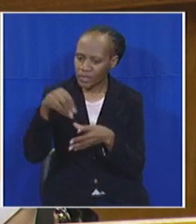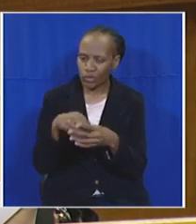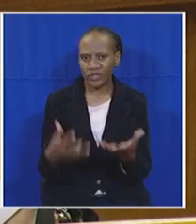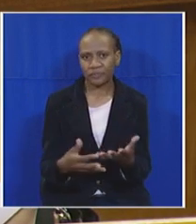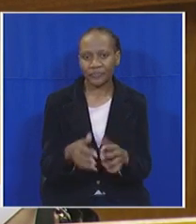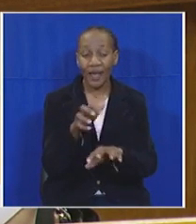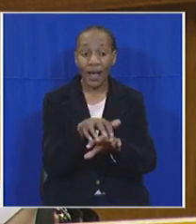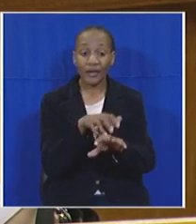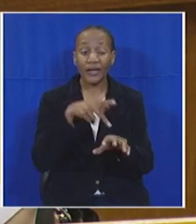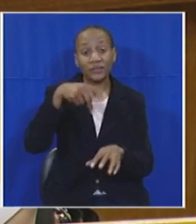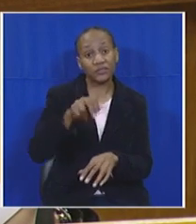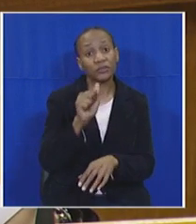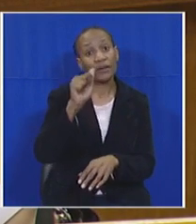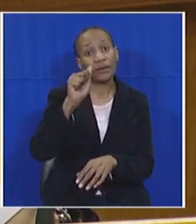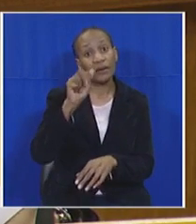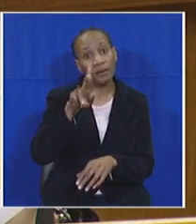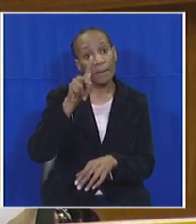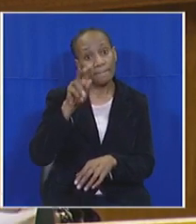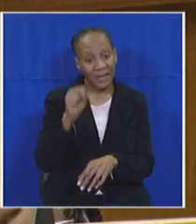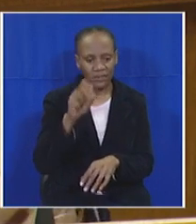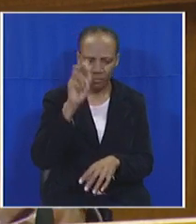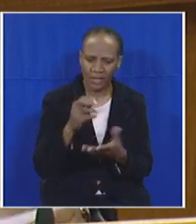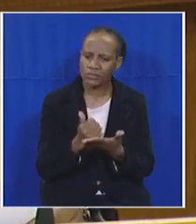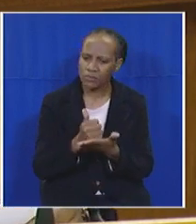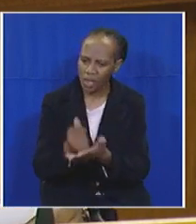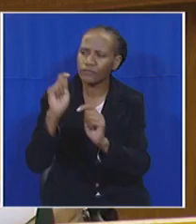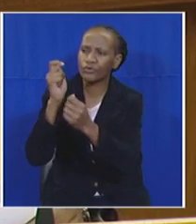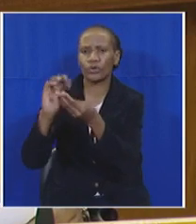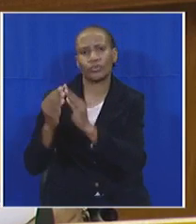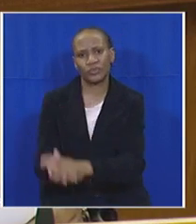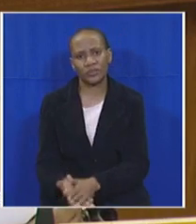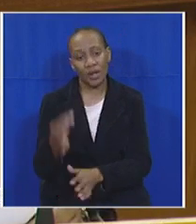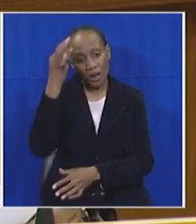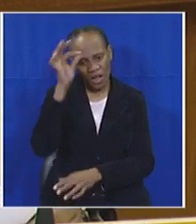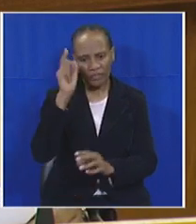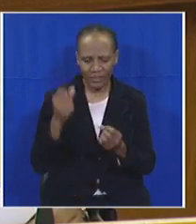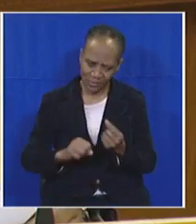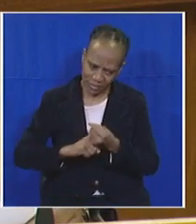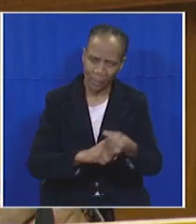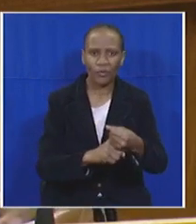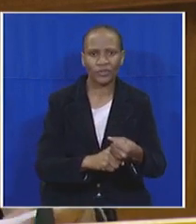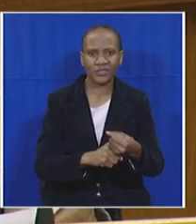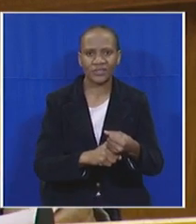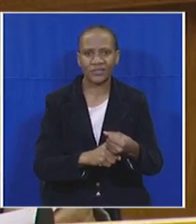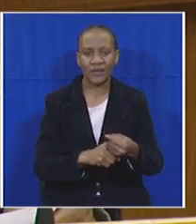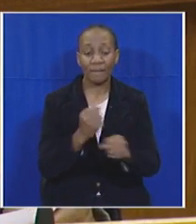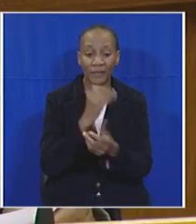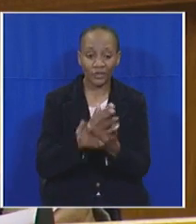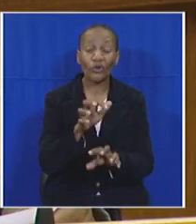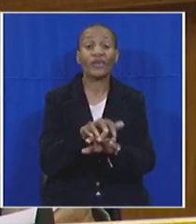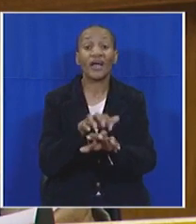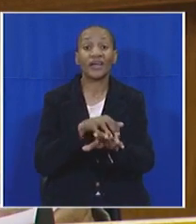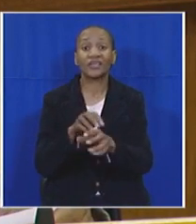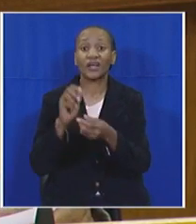agricultural parks must empower rural communities. Government should provide sufficient support to develop the agricultural sector in